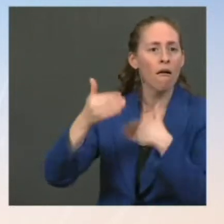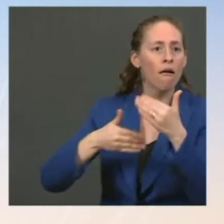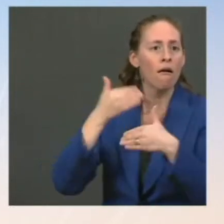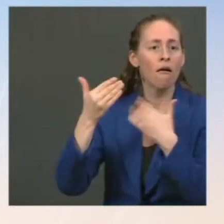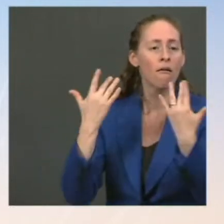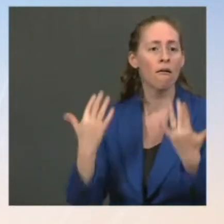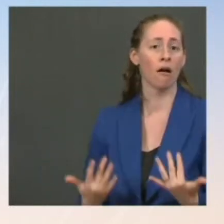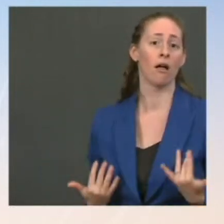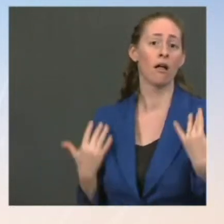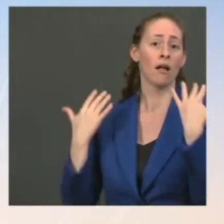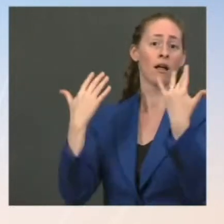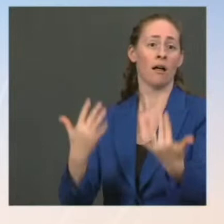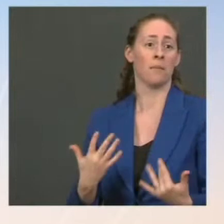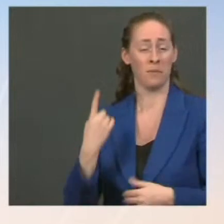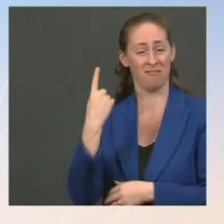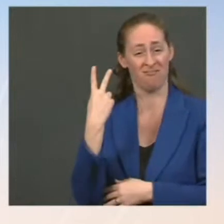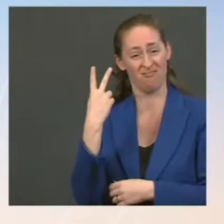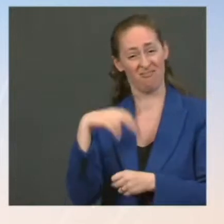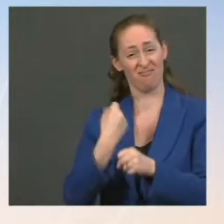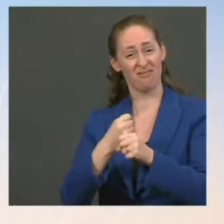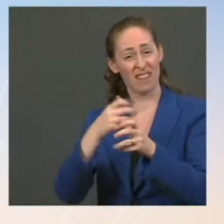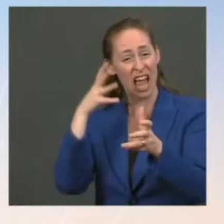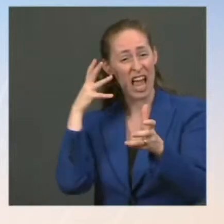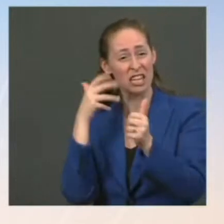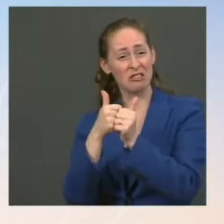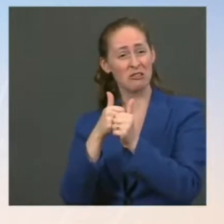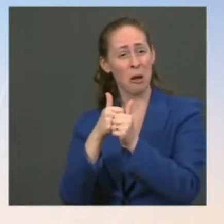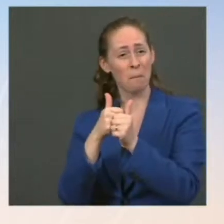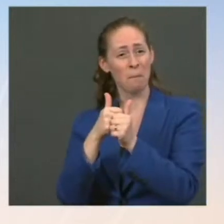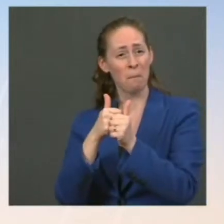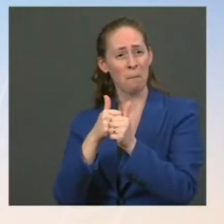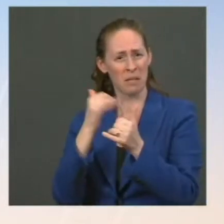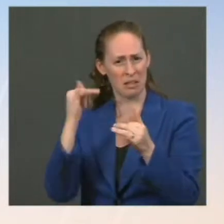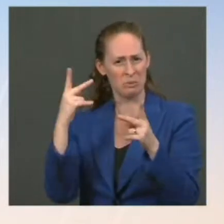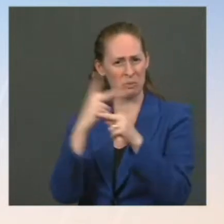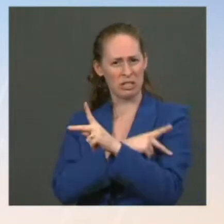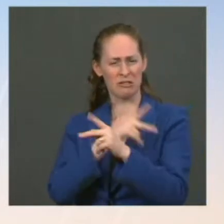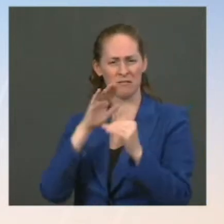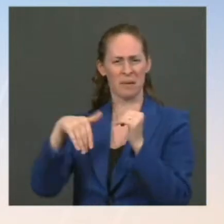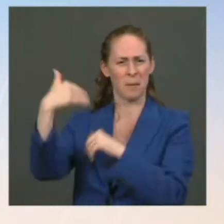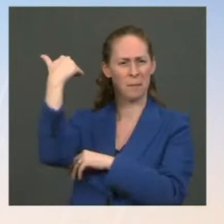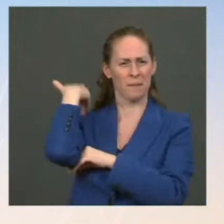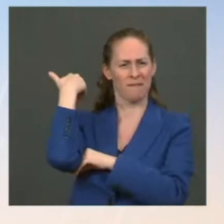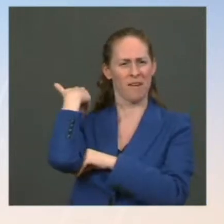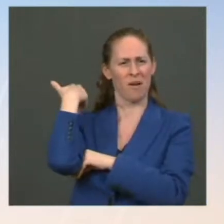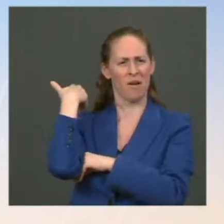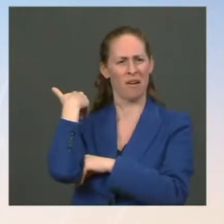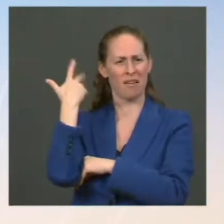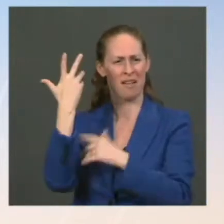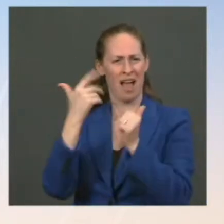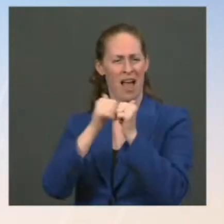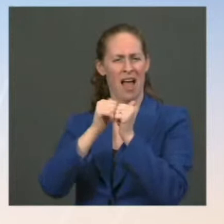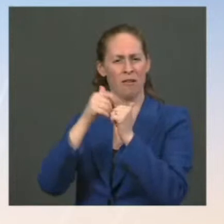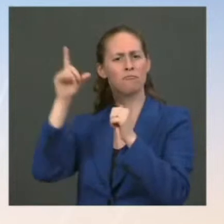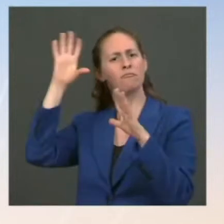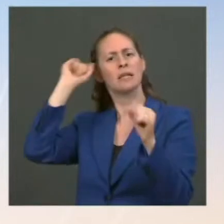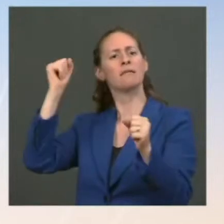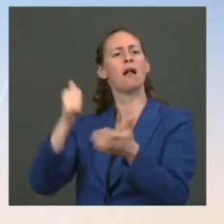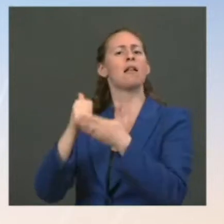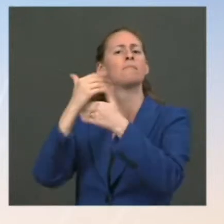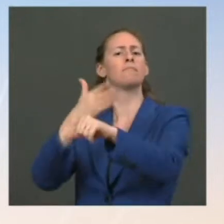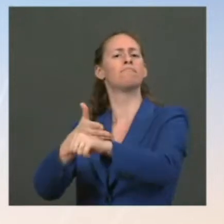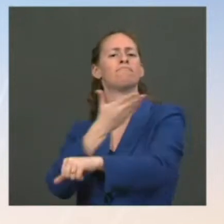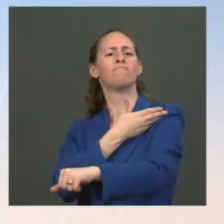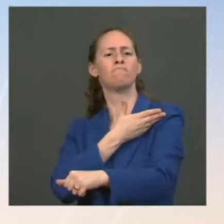to the case completion. That's almost double from a year ago. So what tools is the president going to use, because Congress is very slow right